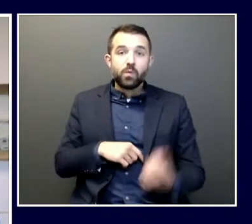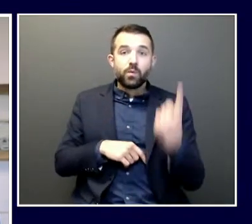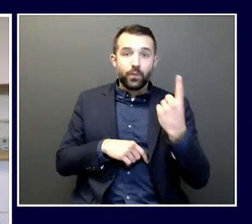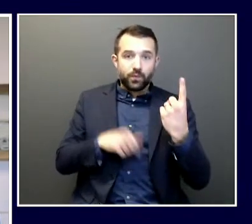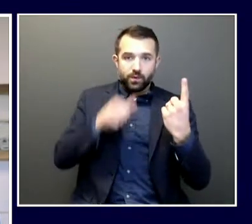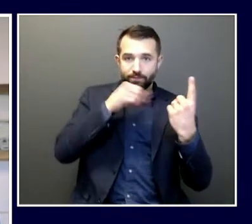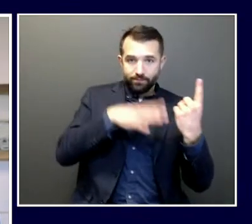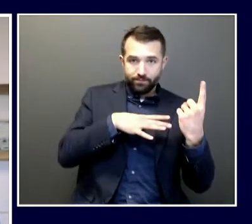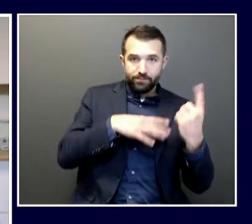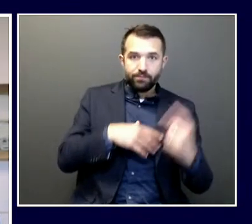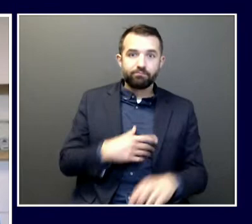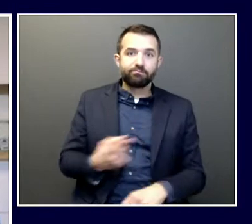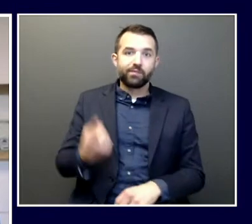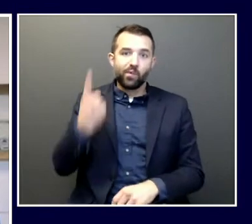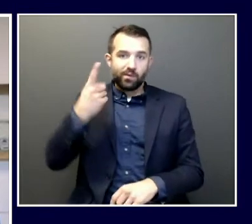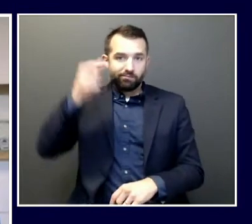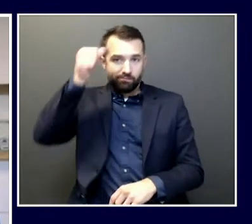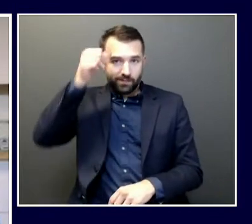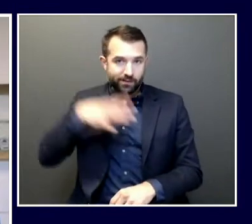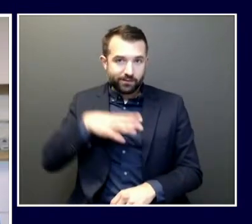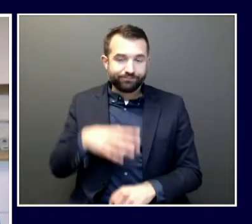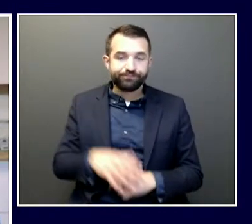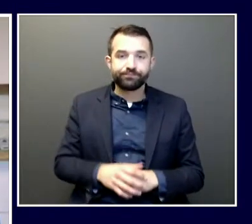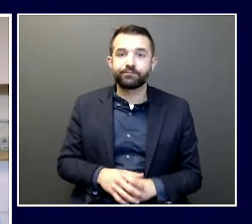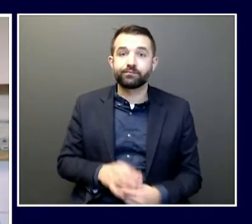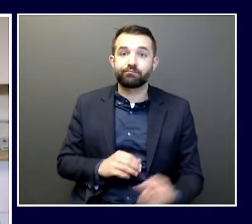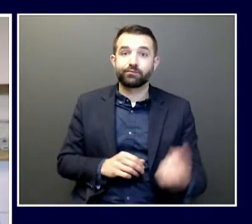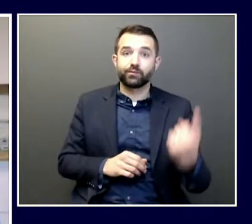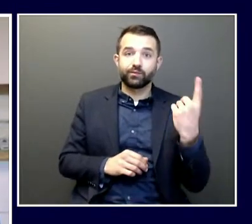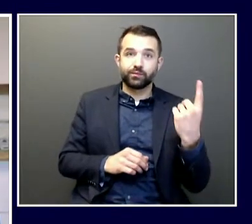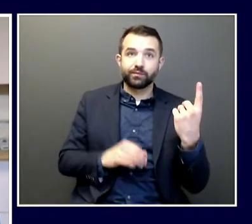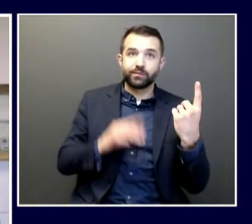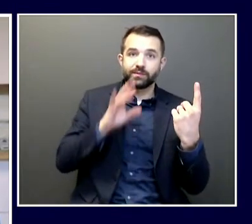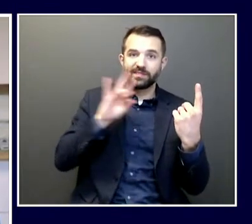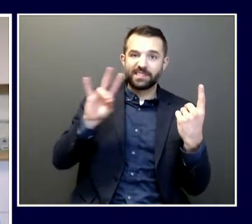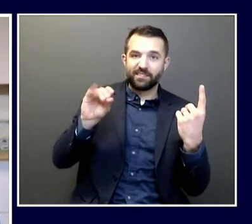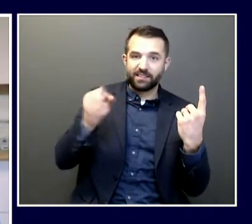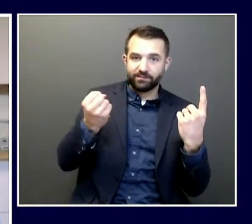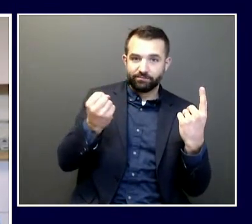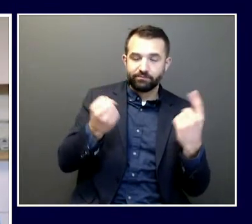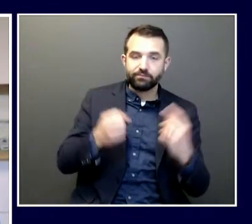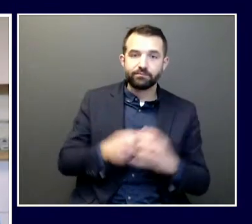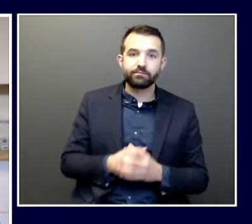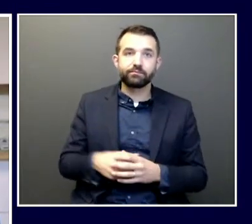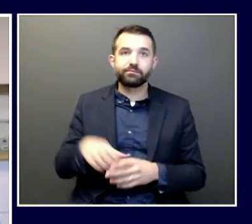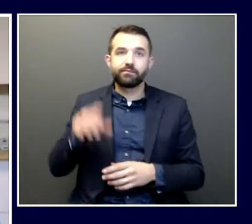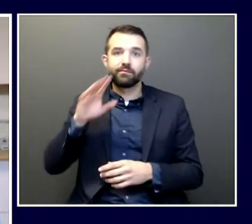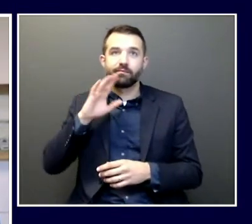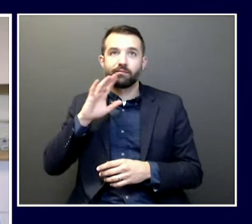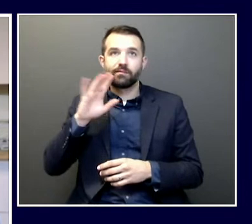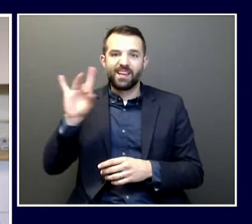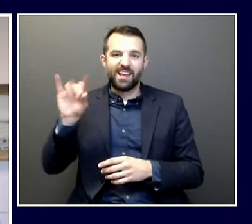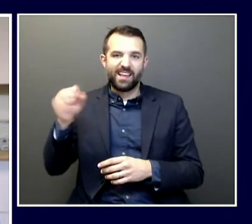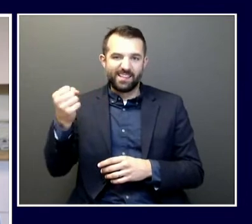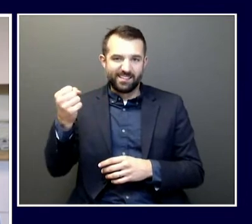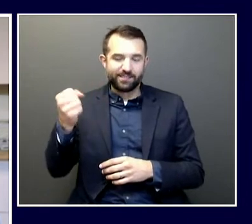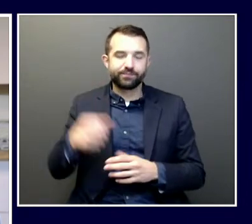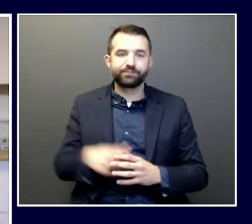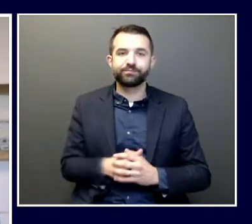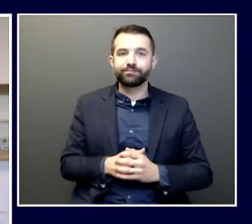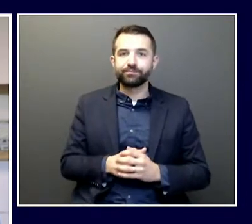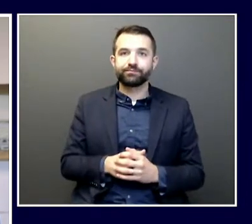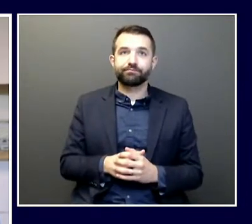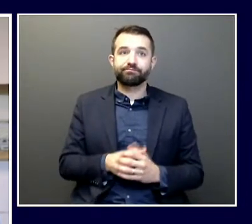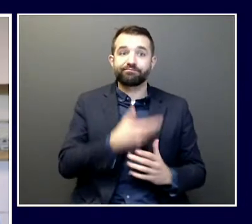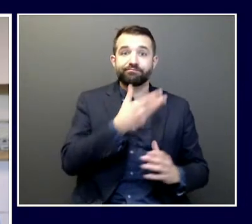man. One was in their 70s and the others in their 80s. The passing of these 2